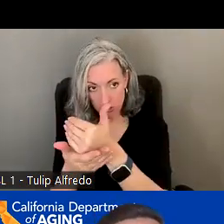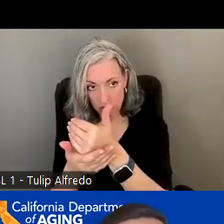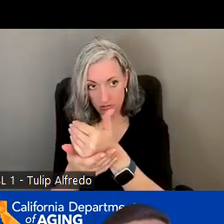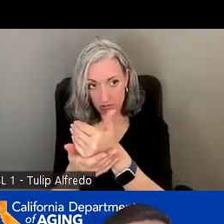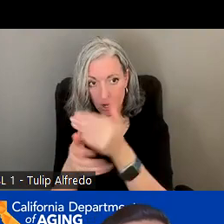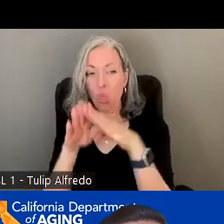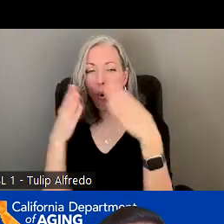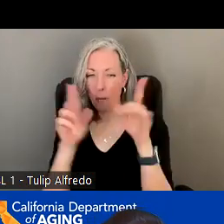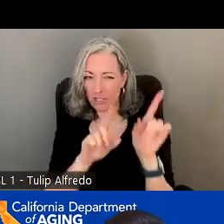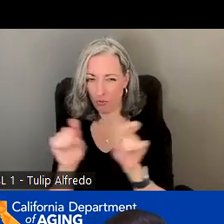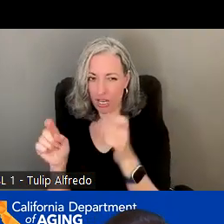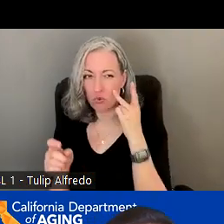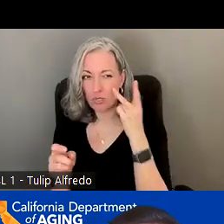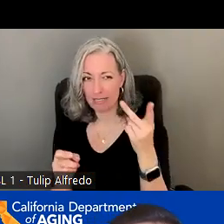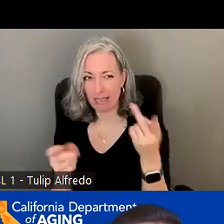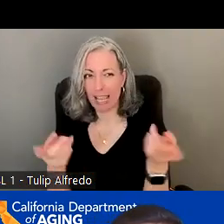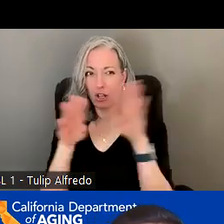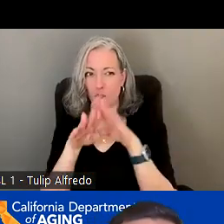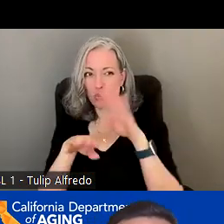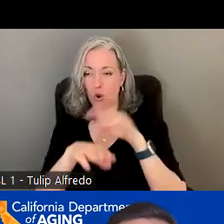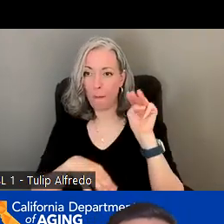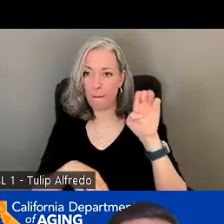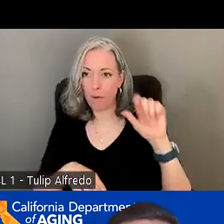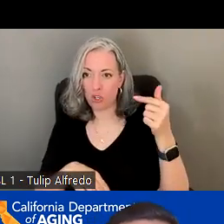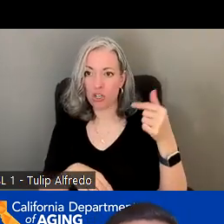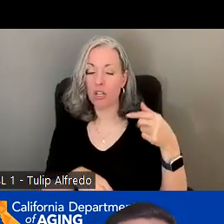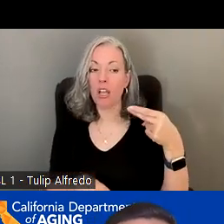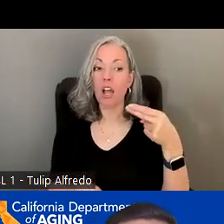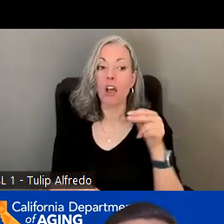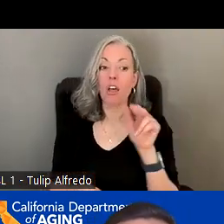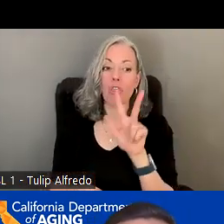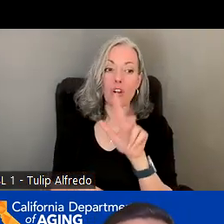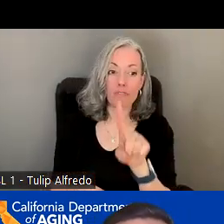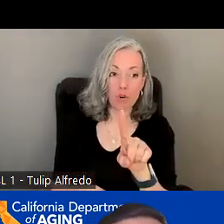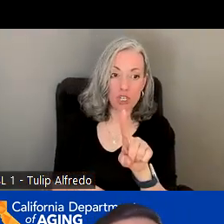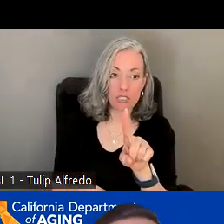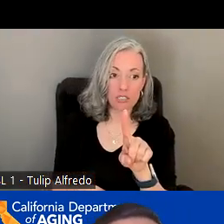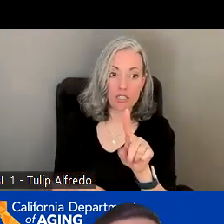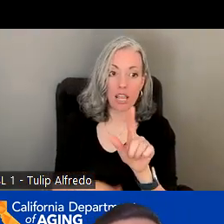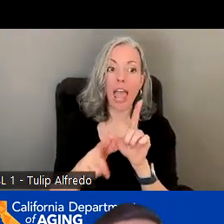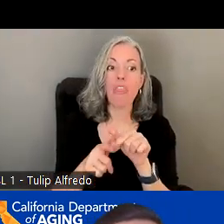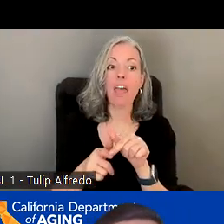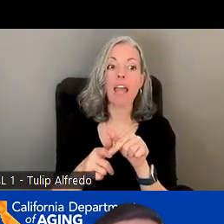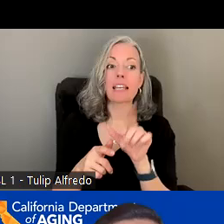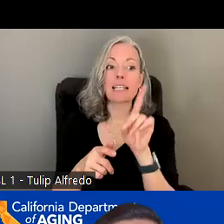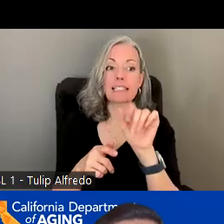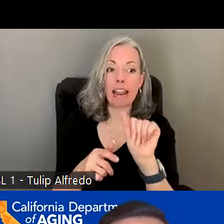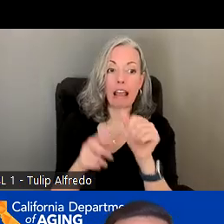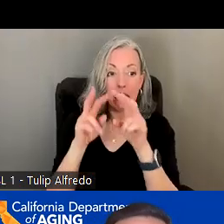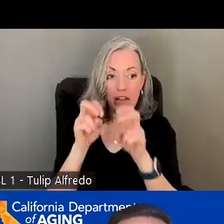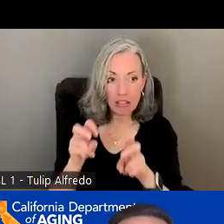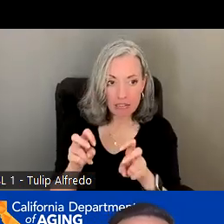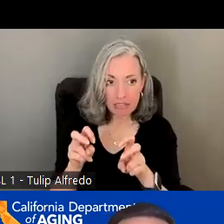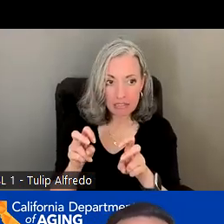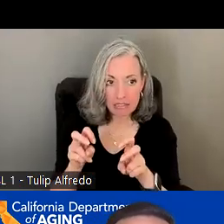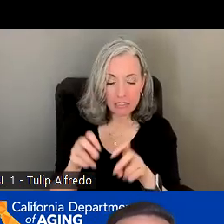open. And as you can see, the survey closed on March 31st. We moved on to the data analysis phase, and we'll begin to prepare outputs. And then